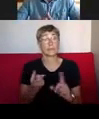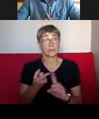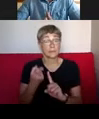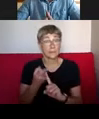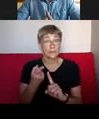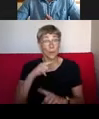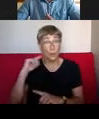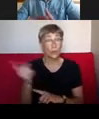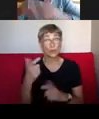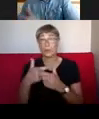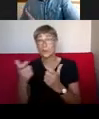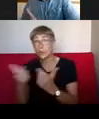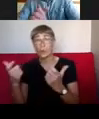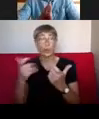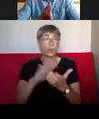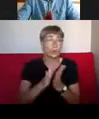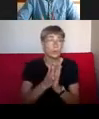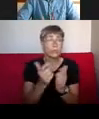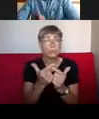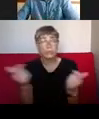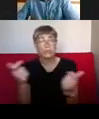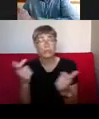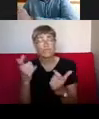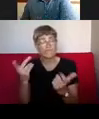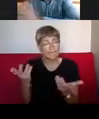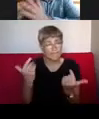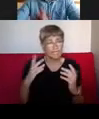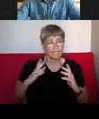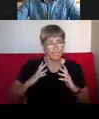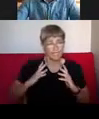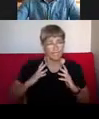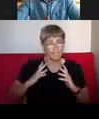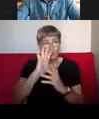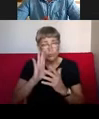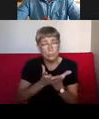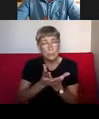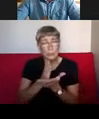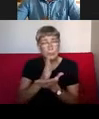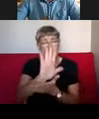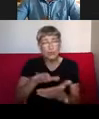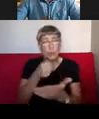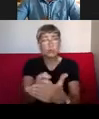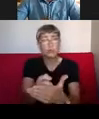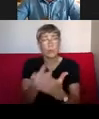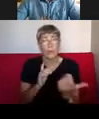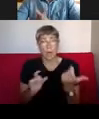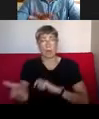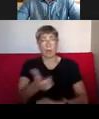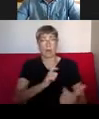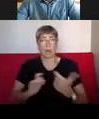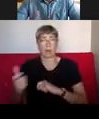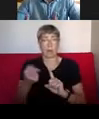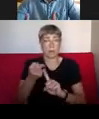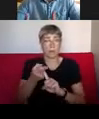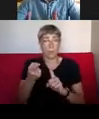are especially much more sustainable. We are able to create, but also to maintain a job, and this is one of the best things of the supportive